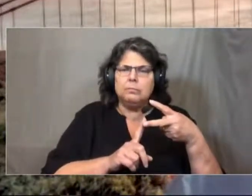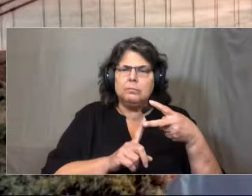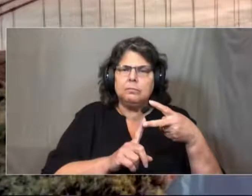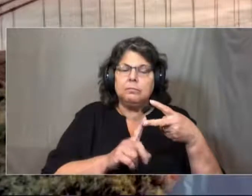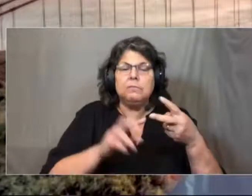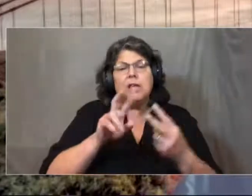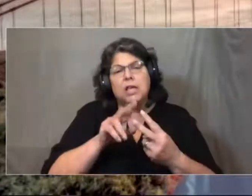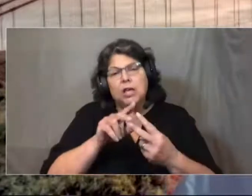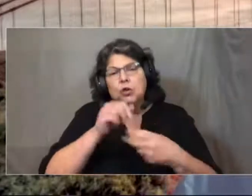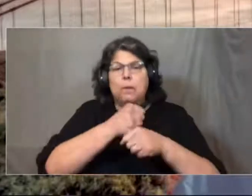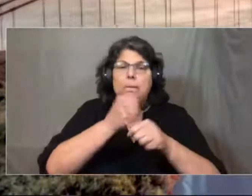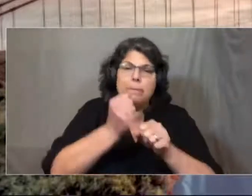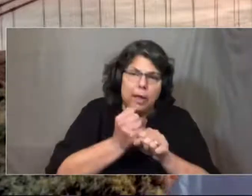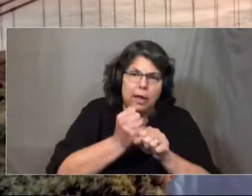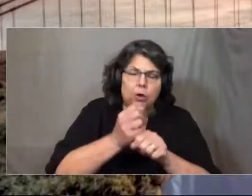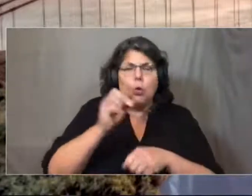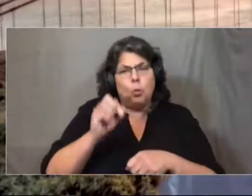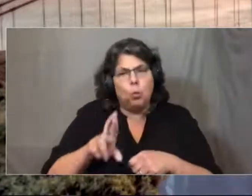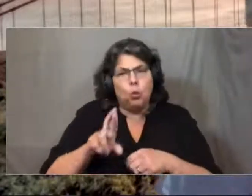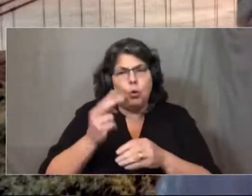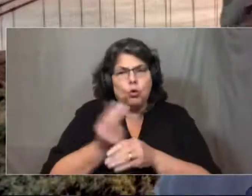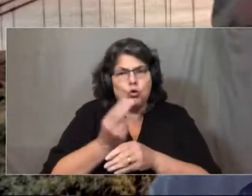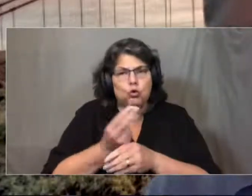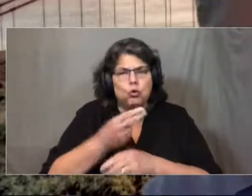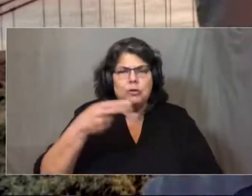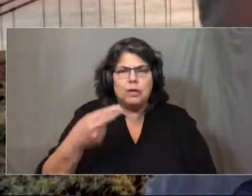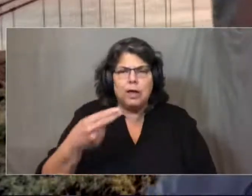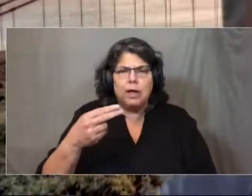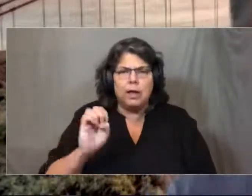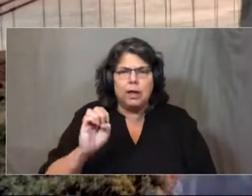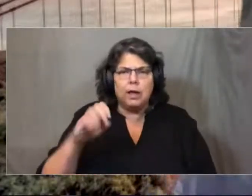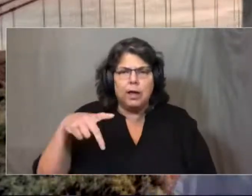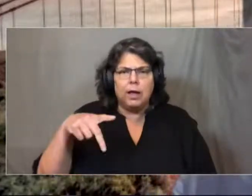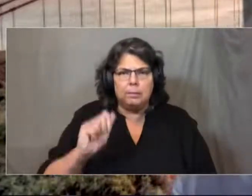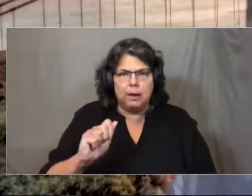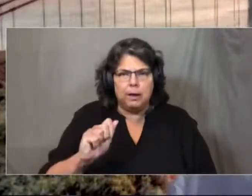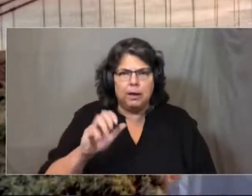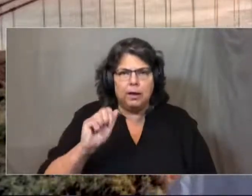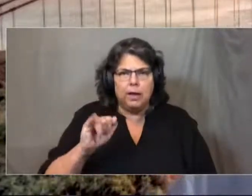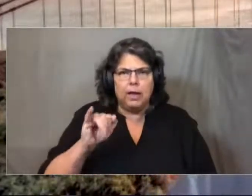make or use a Hepa air filter. Now these can be,